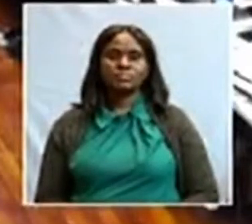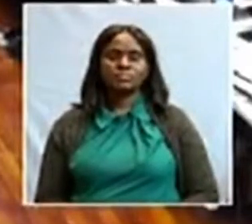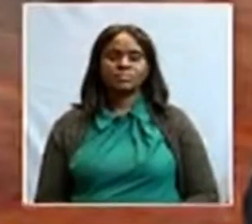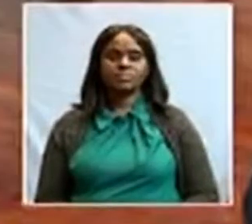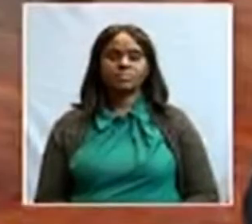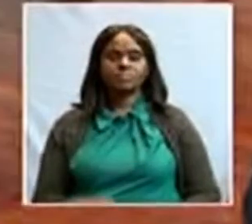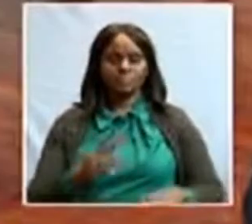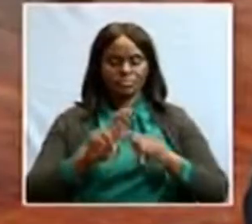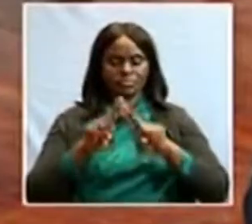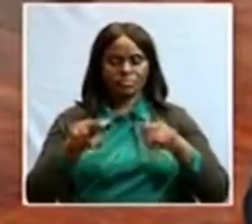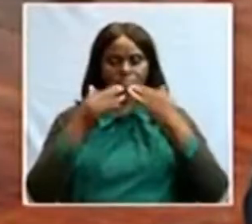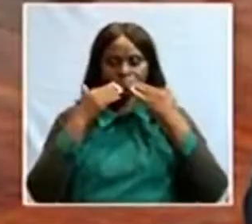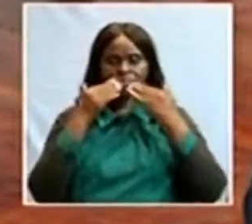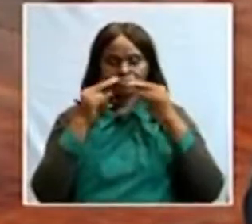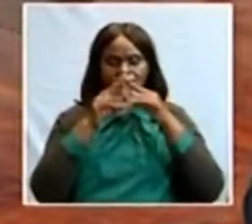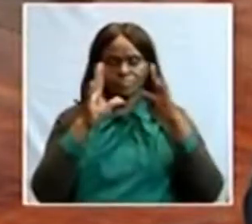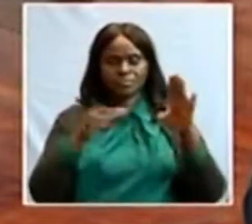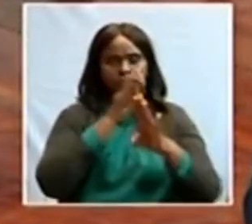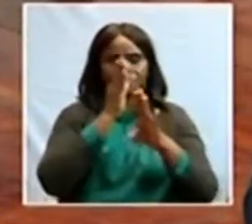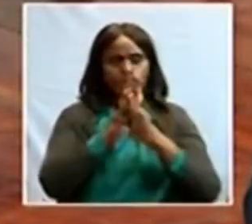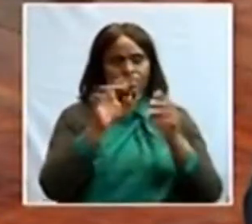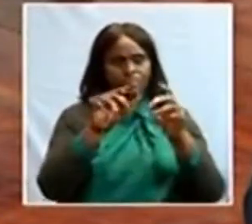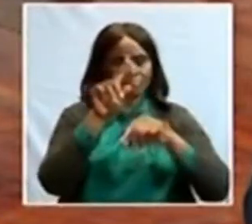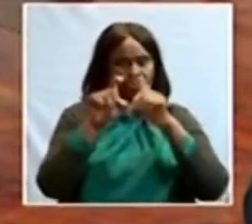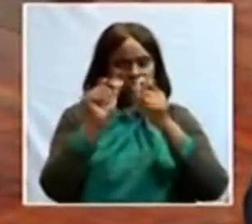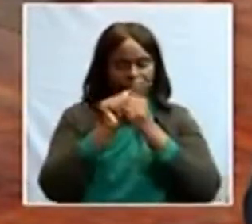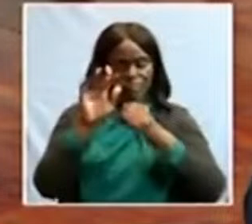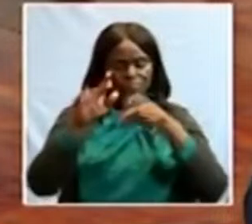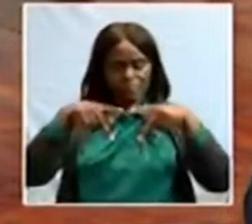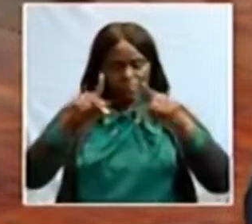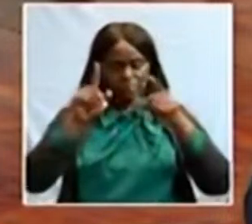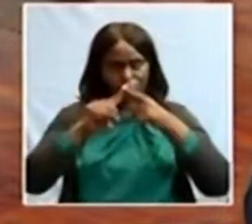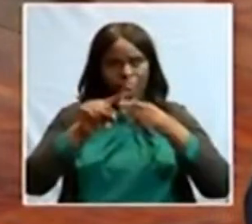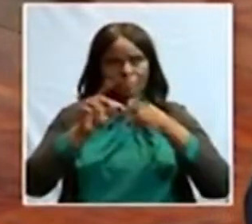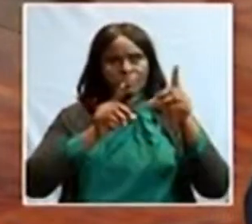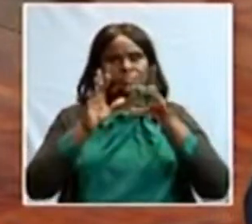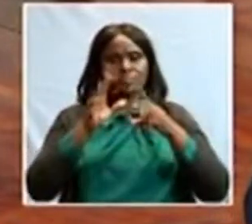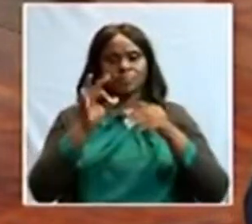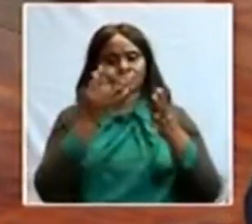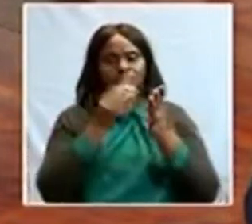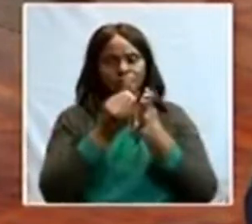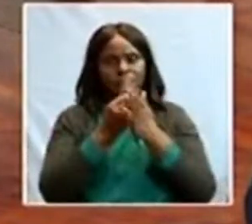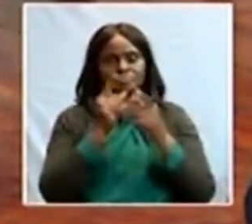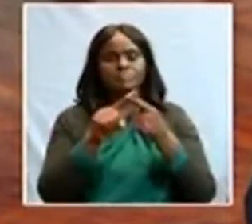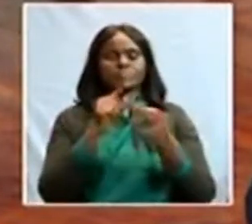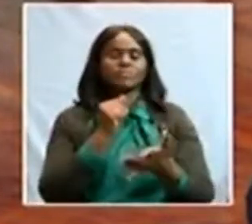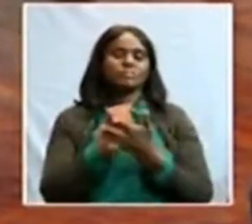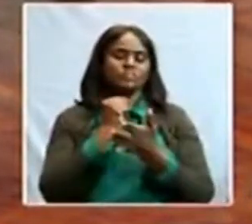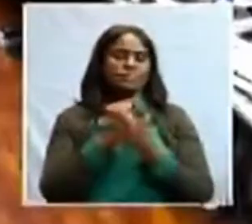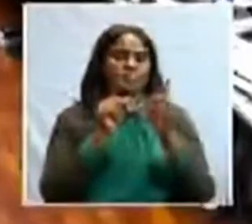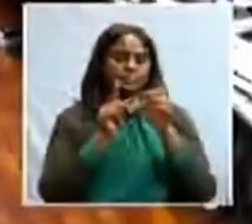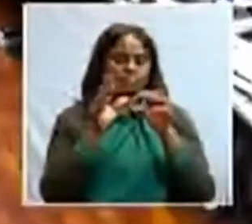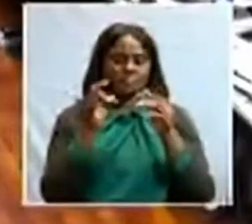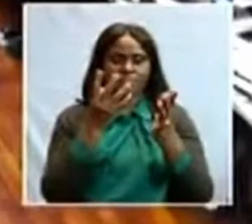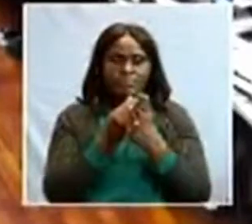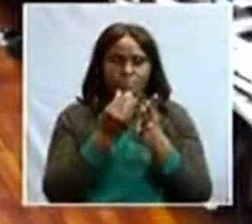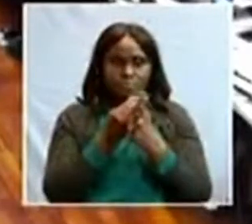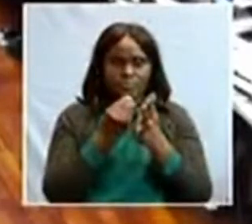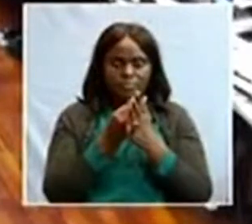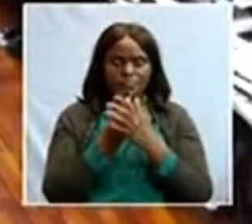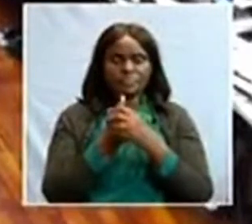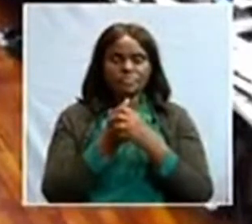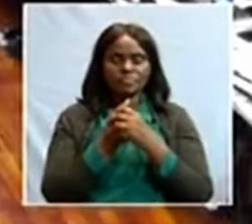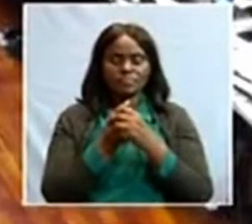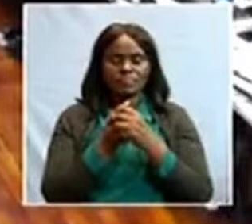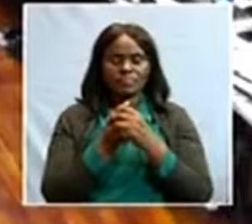Thank you, Chair. I may refer the question with your permission, to the Director of Finance to help. Director of Finance? Have you answered the